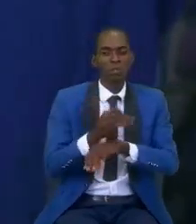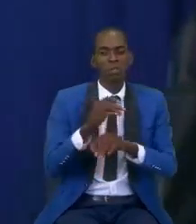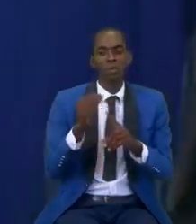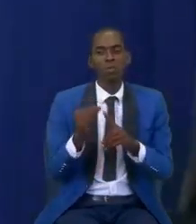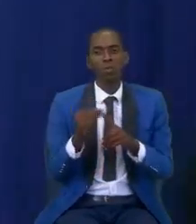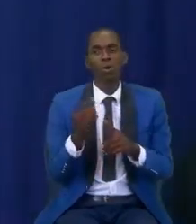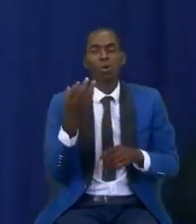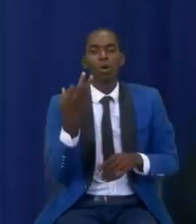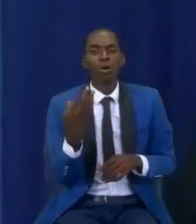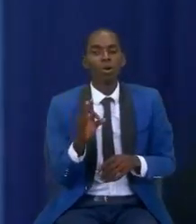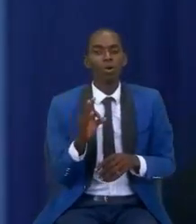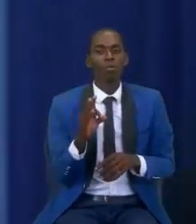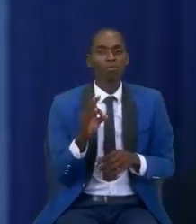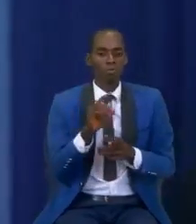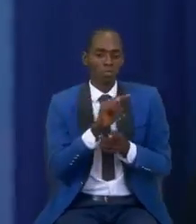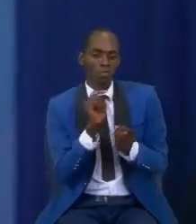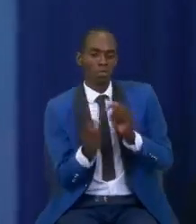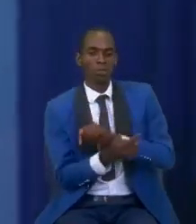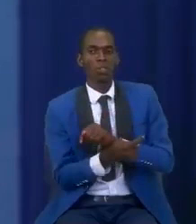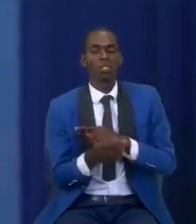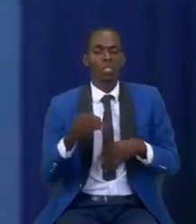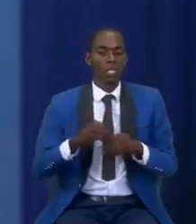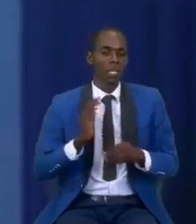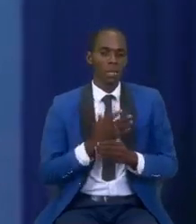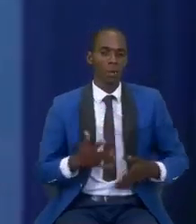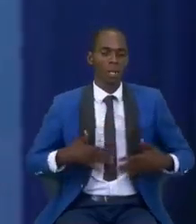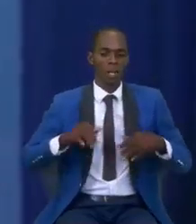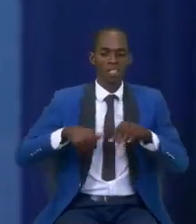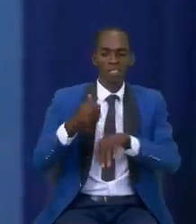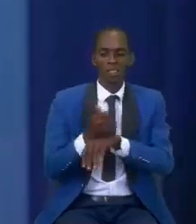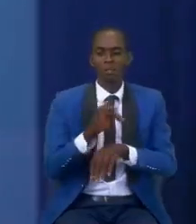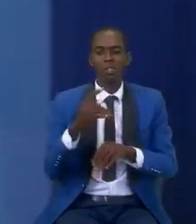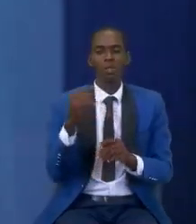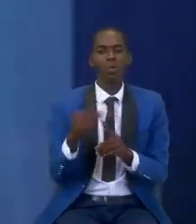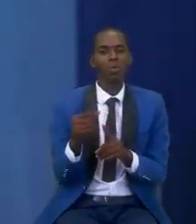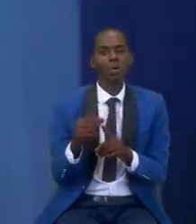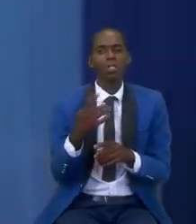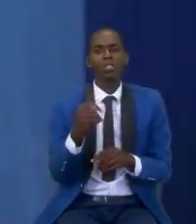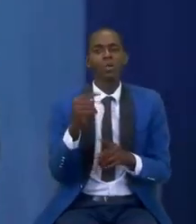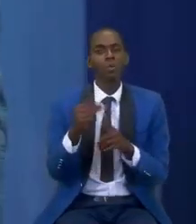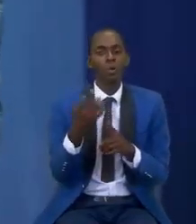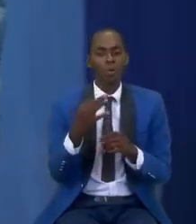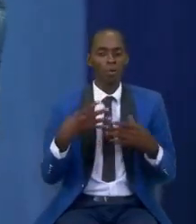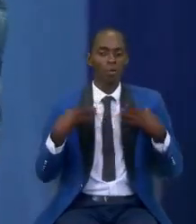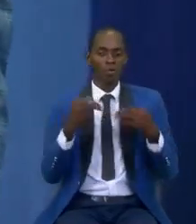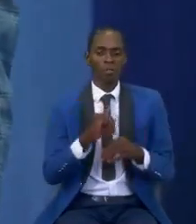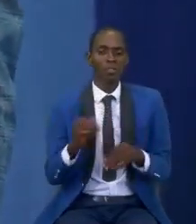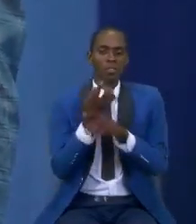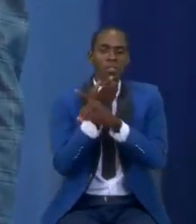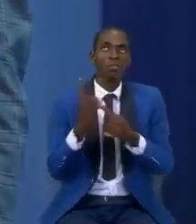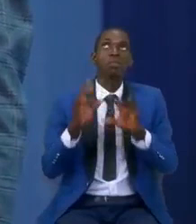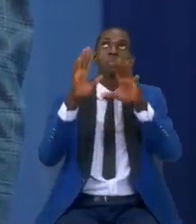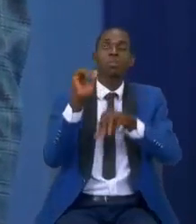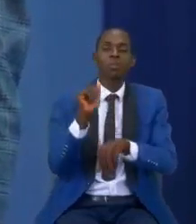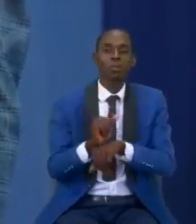confirming the word and the word of healing, deliverance, miracle, wonders, confirming the word with